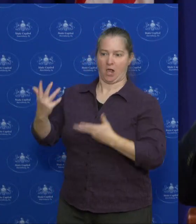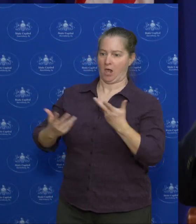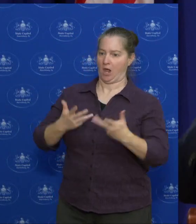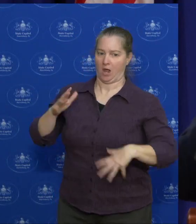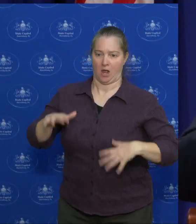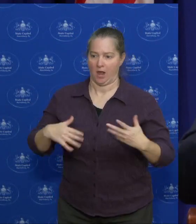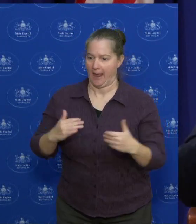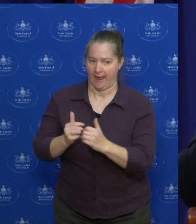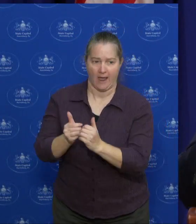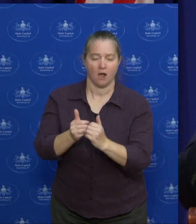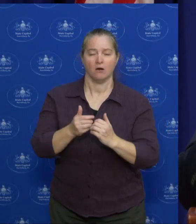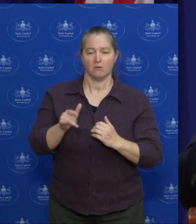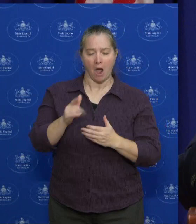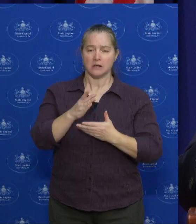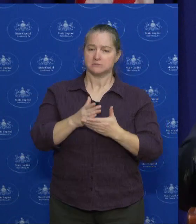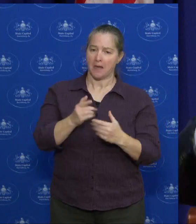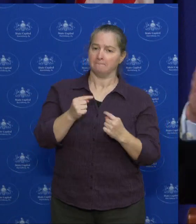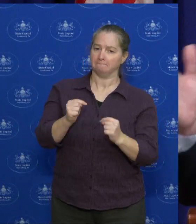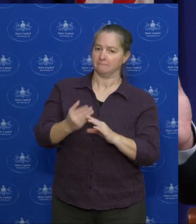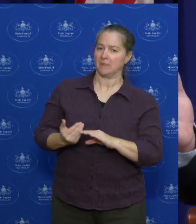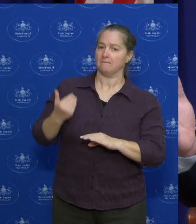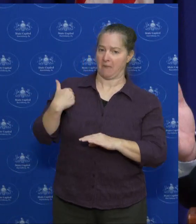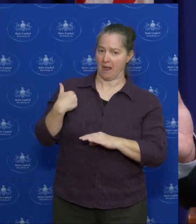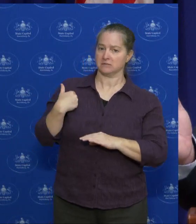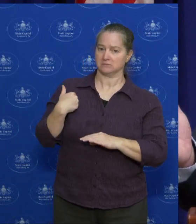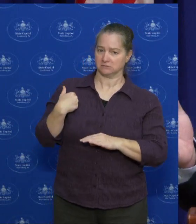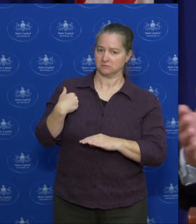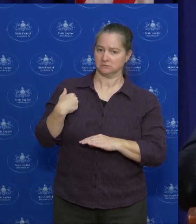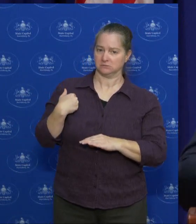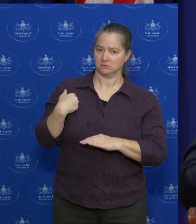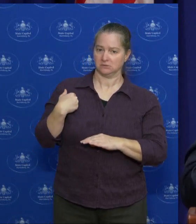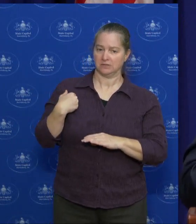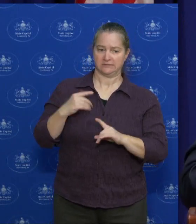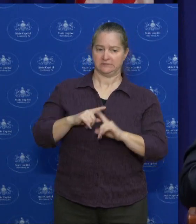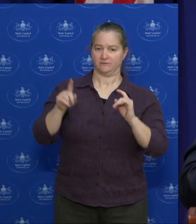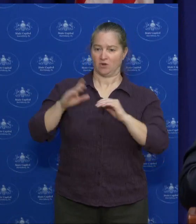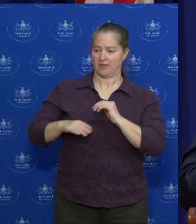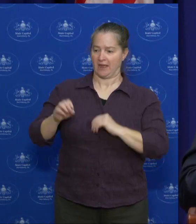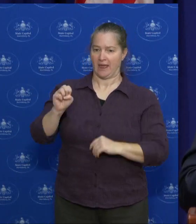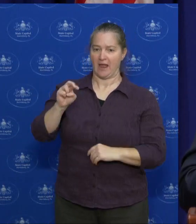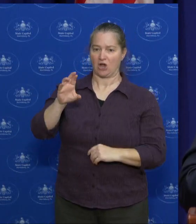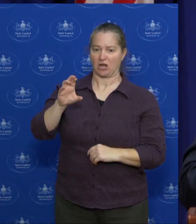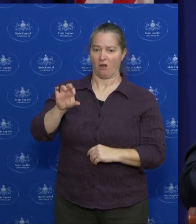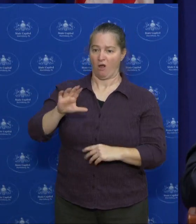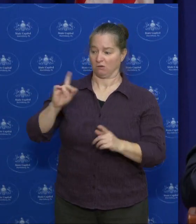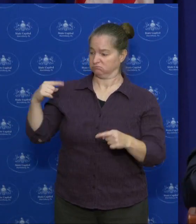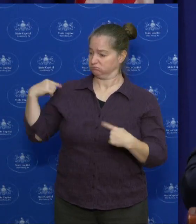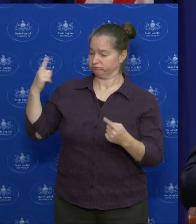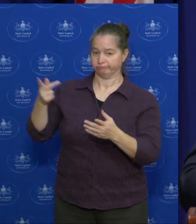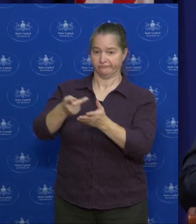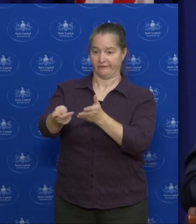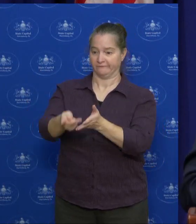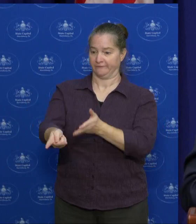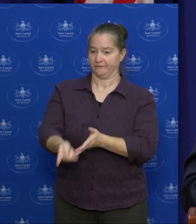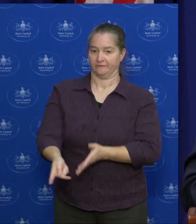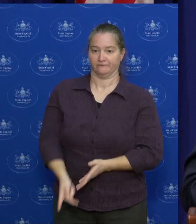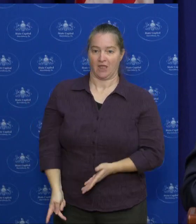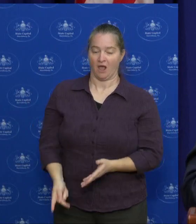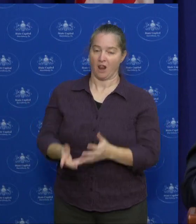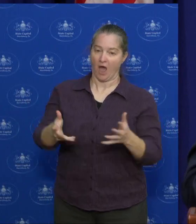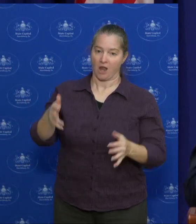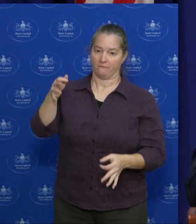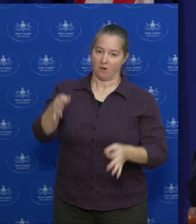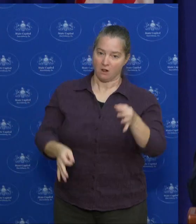There have been attempts to do this in the past outside of the ERIC framework. They have all failed. They've resulted in considerable